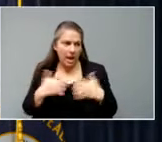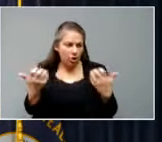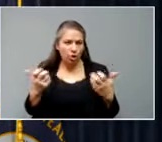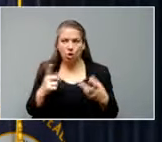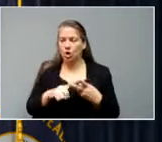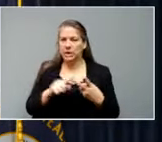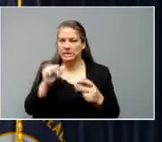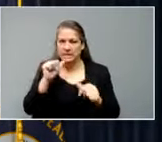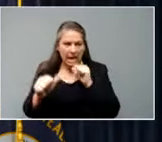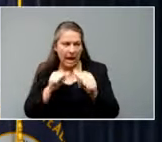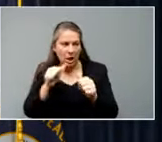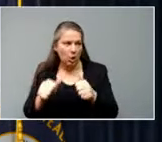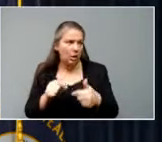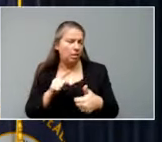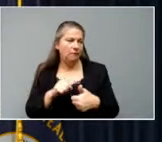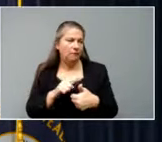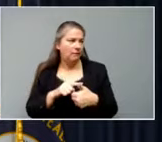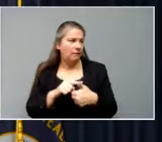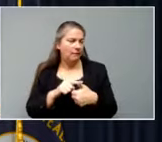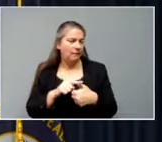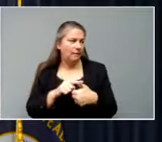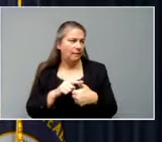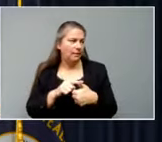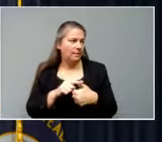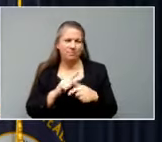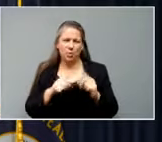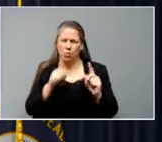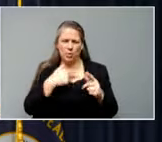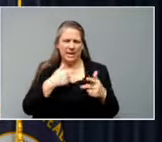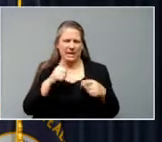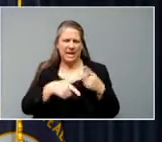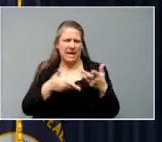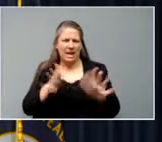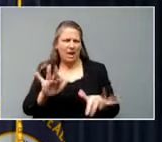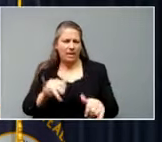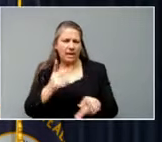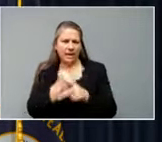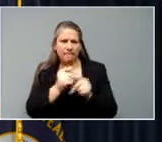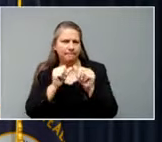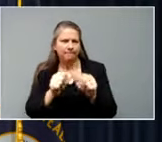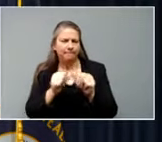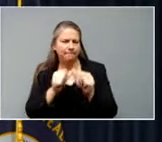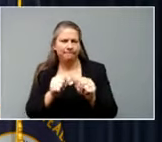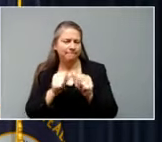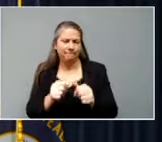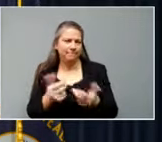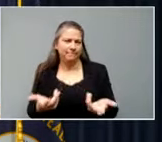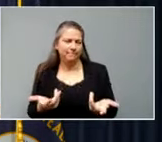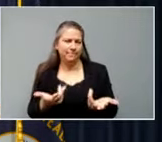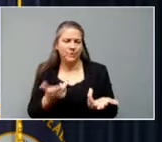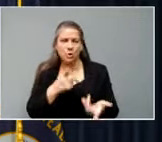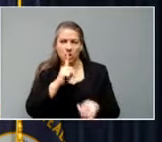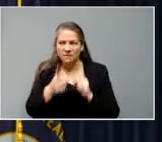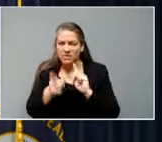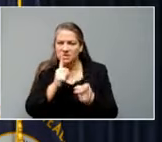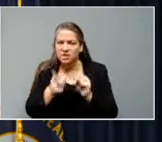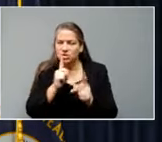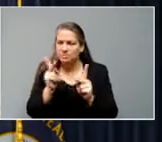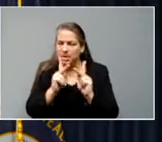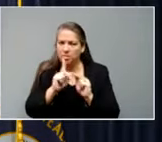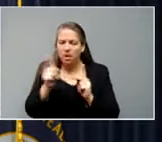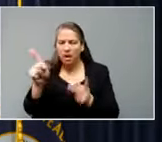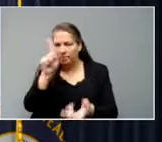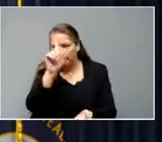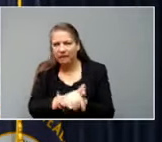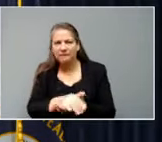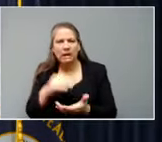denial. But we can't let it continue because you'll have conversations and people have believed the lies